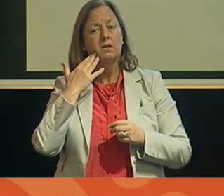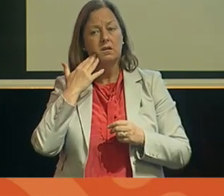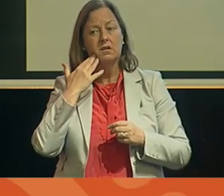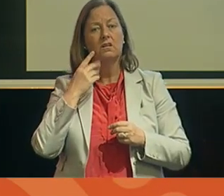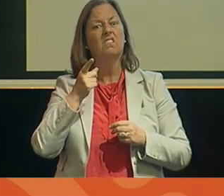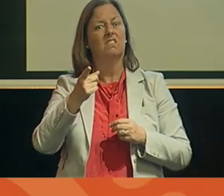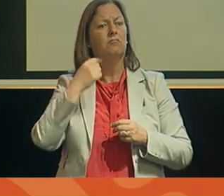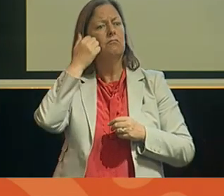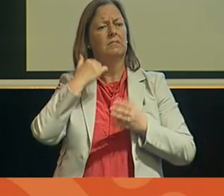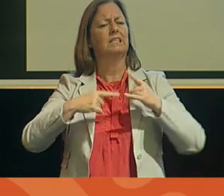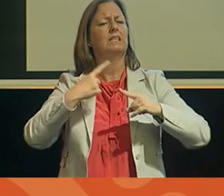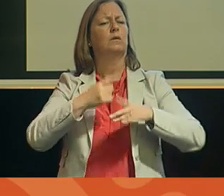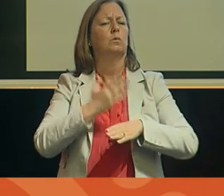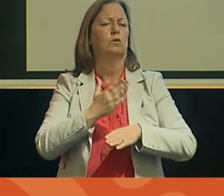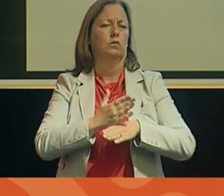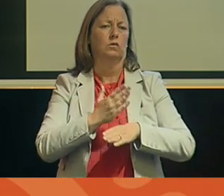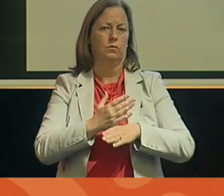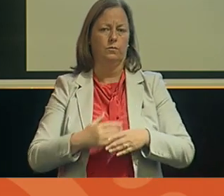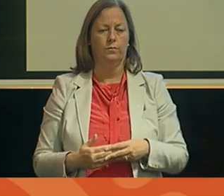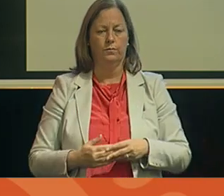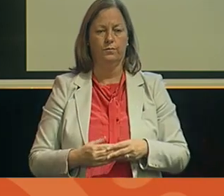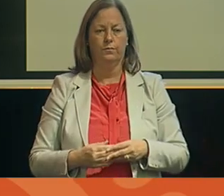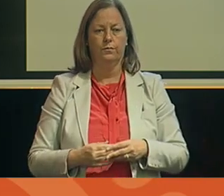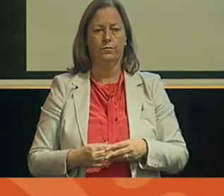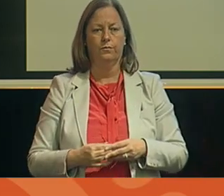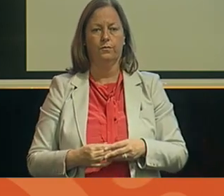in Malaysia. Okay?